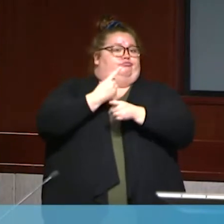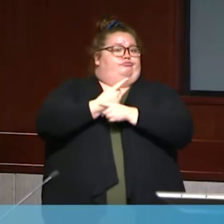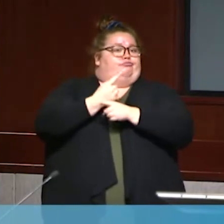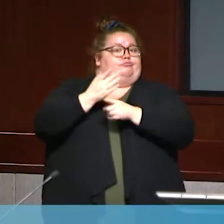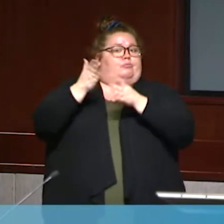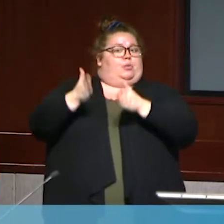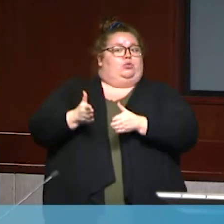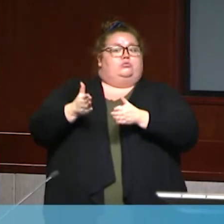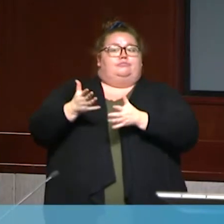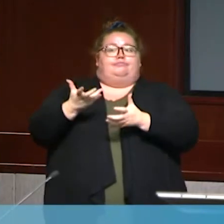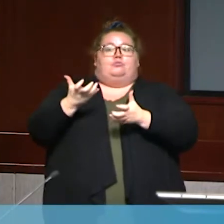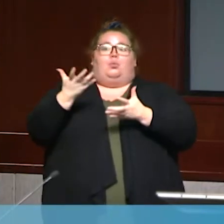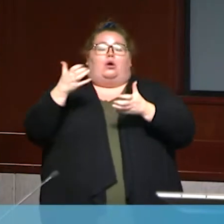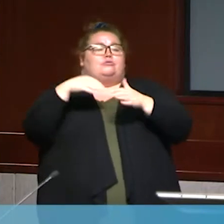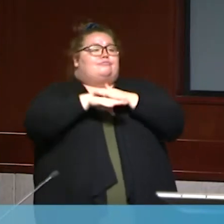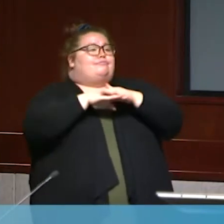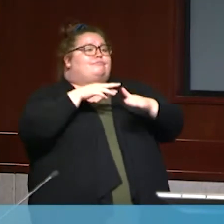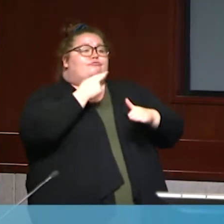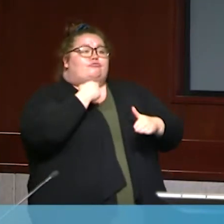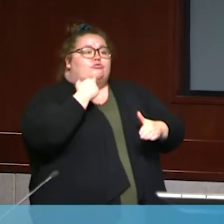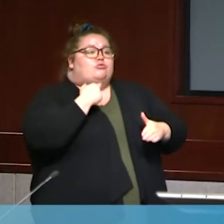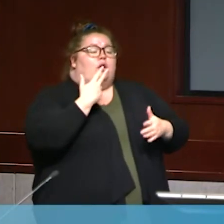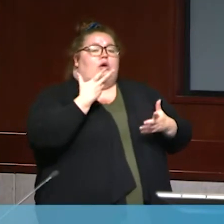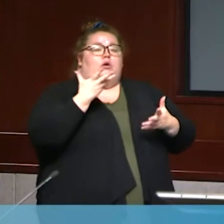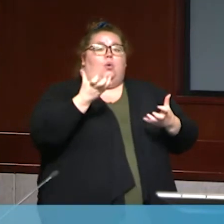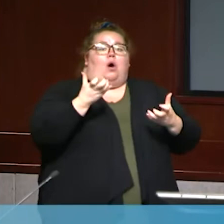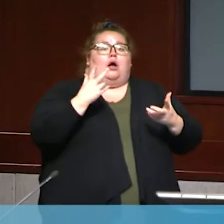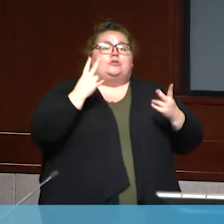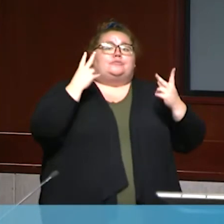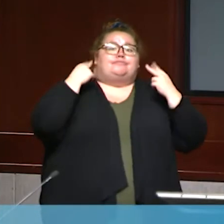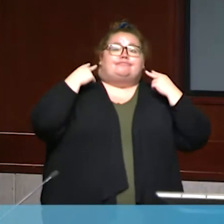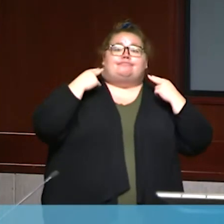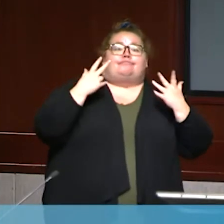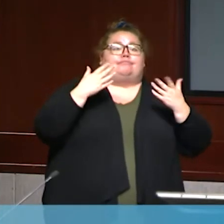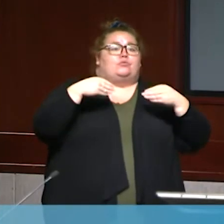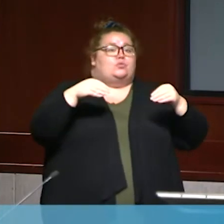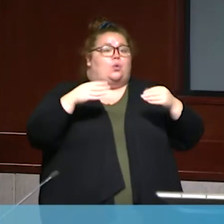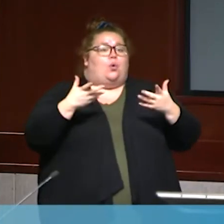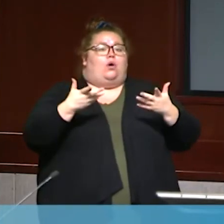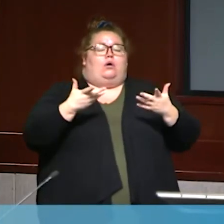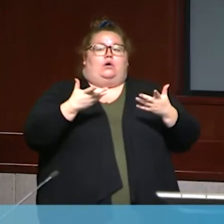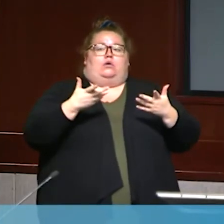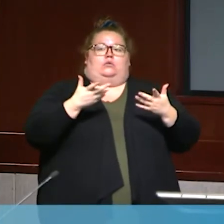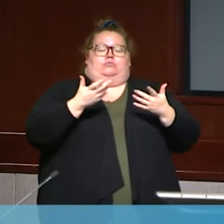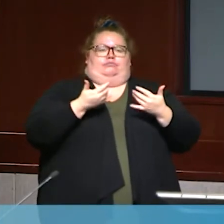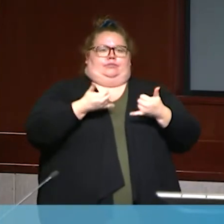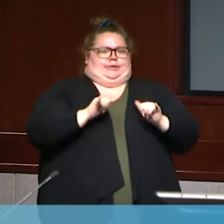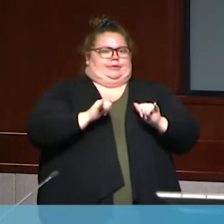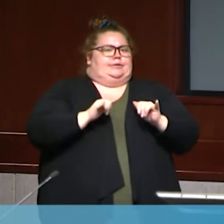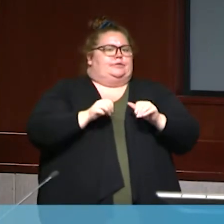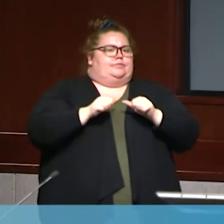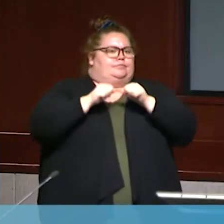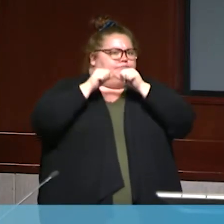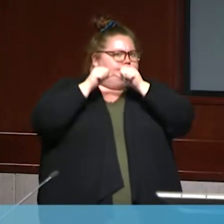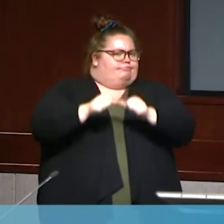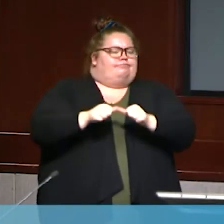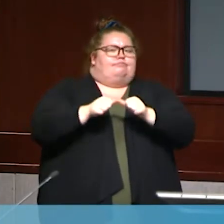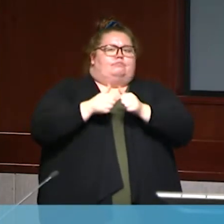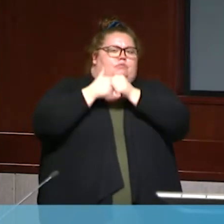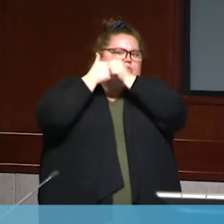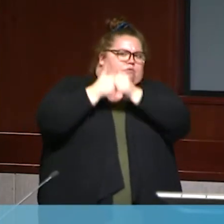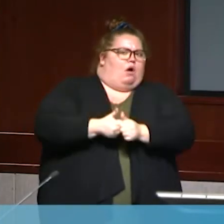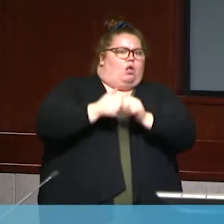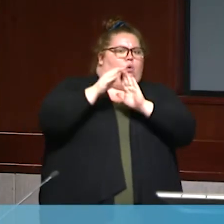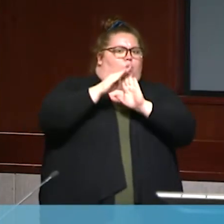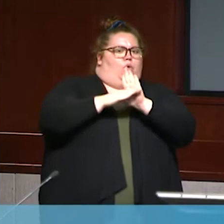eat or go get your hair cut, it's very important that you follow the instructions and guidance being given to you